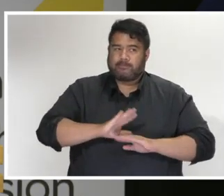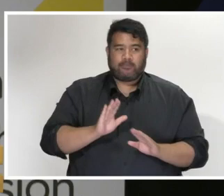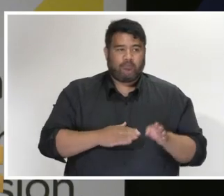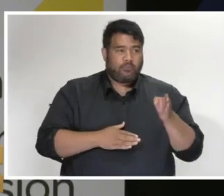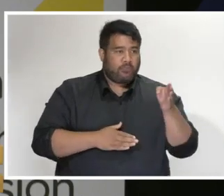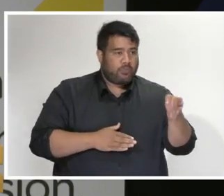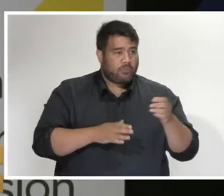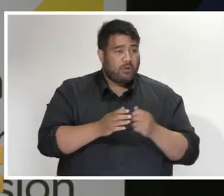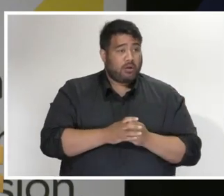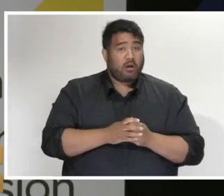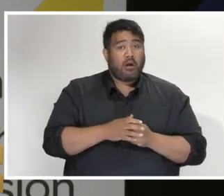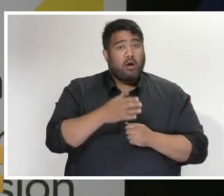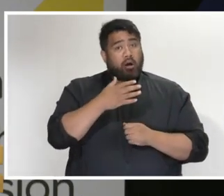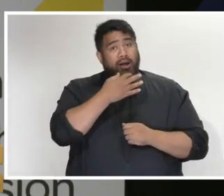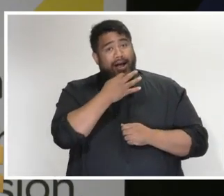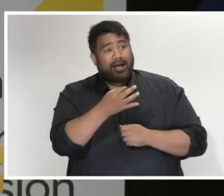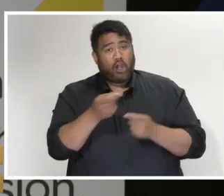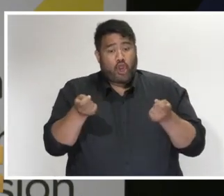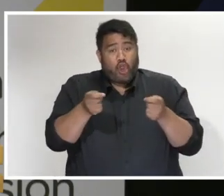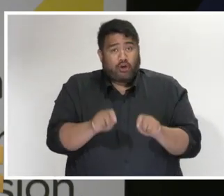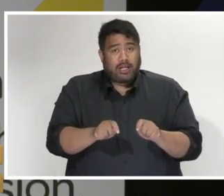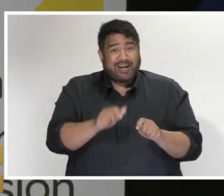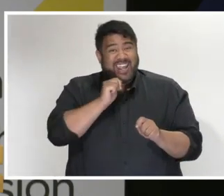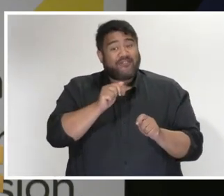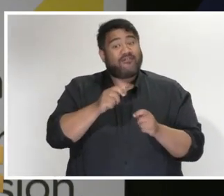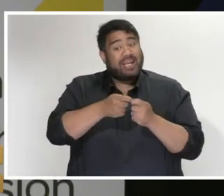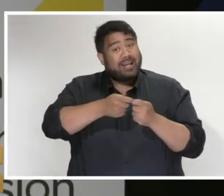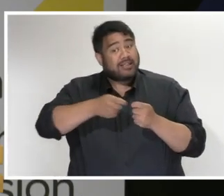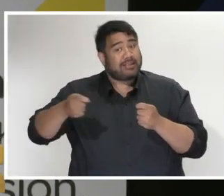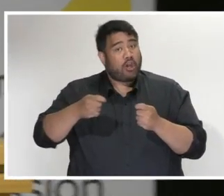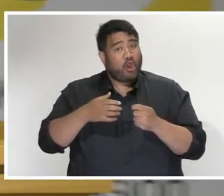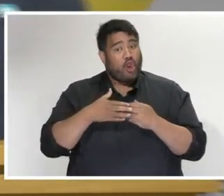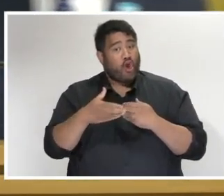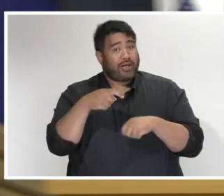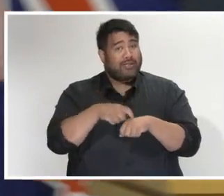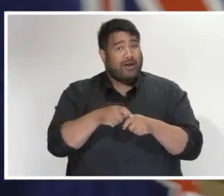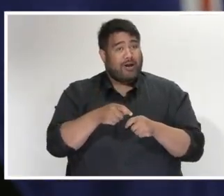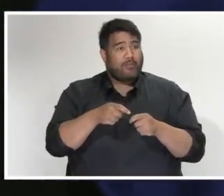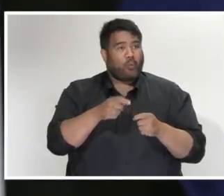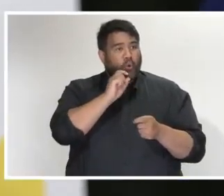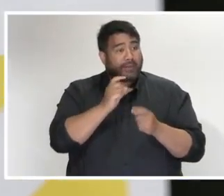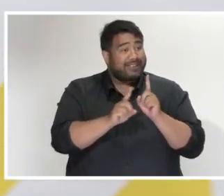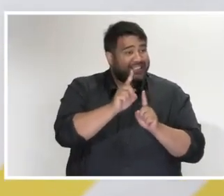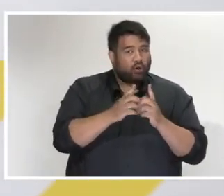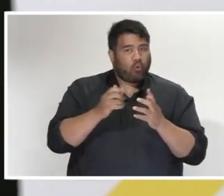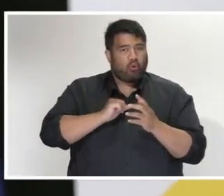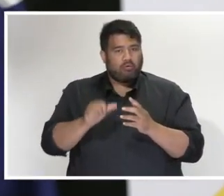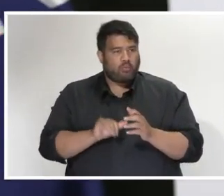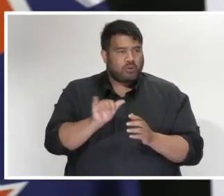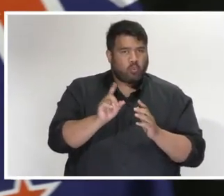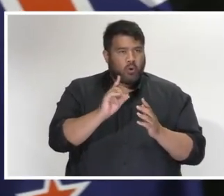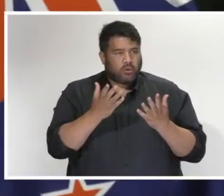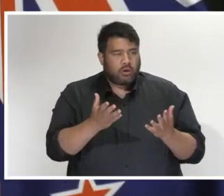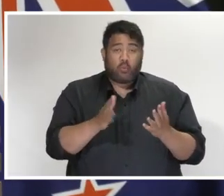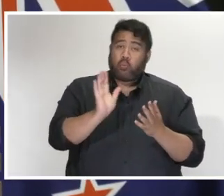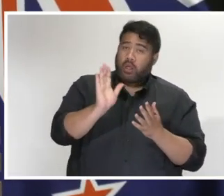if the lockdown was extended? Would it be only cities where spread is more likely? Yeah, ultimately what we want is control of the virus. And as the Director